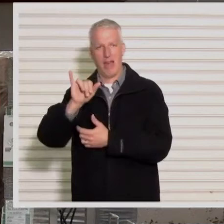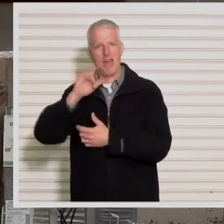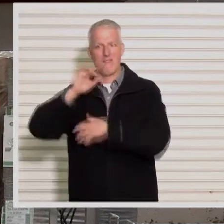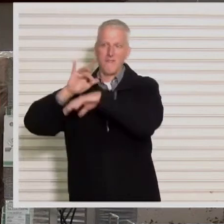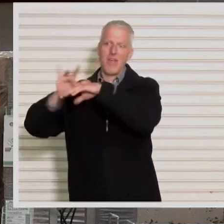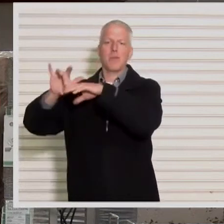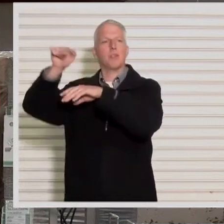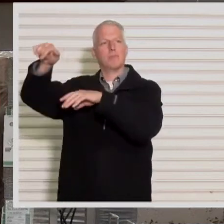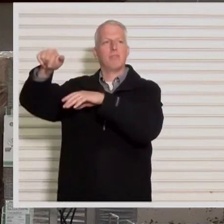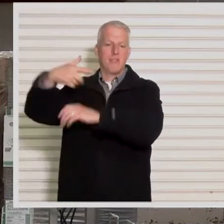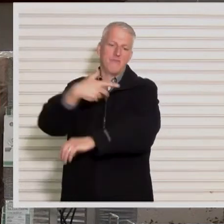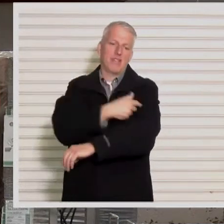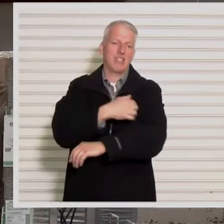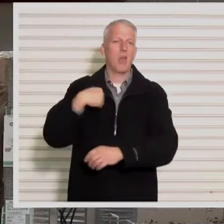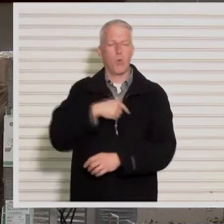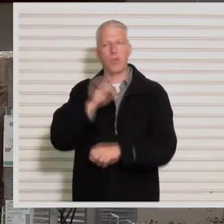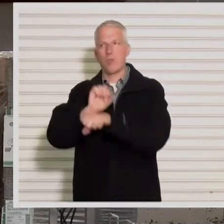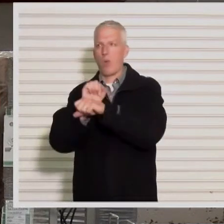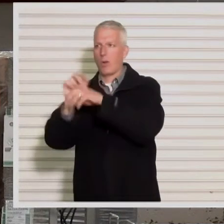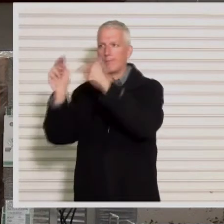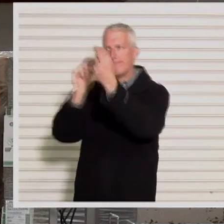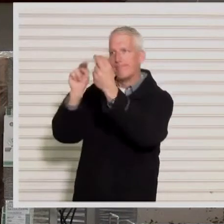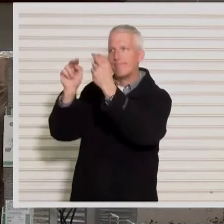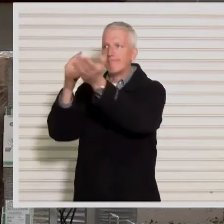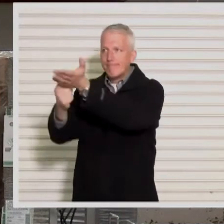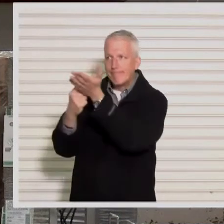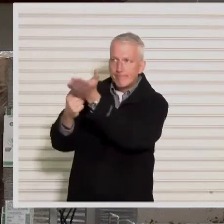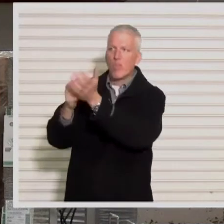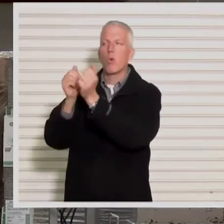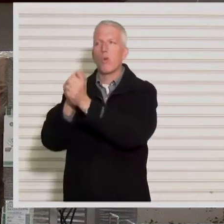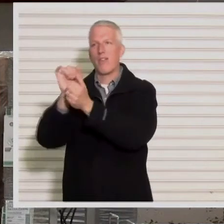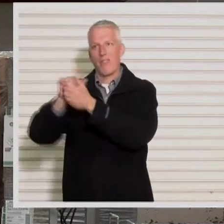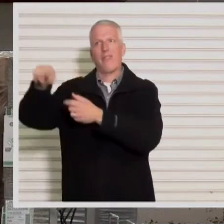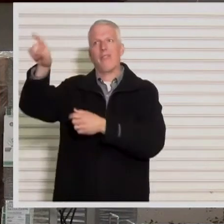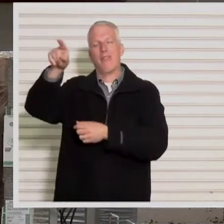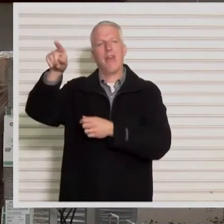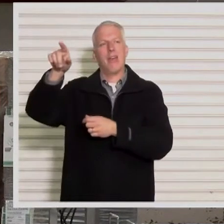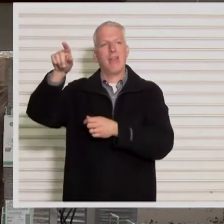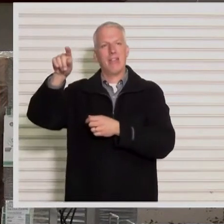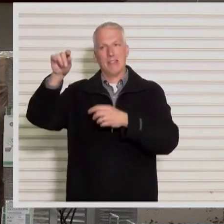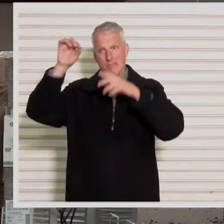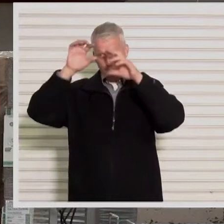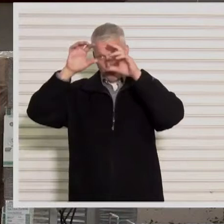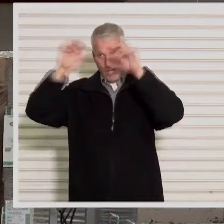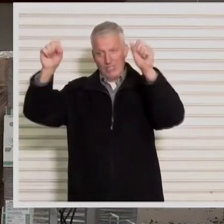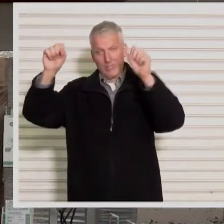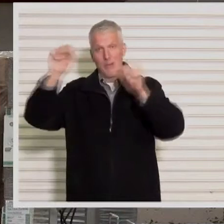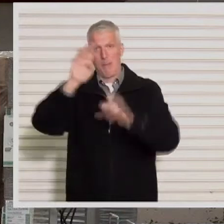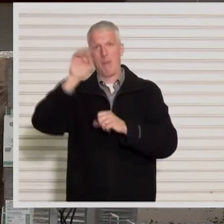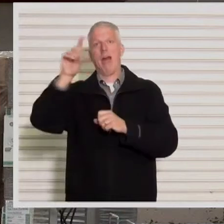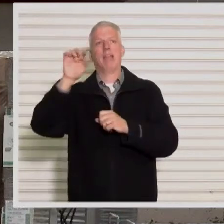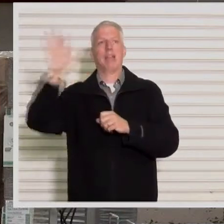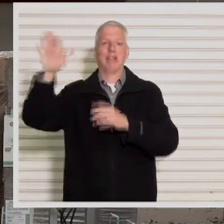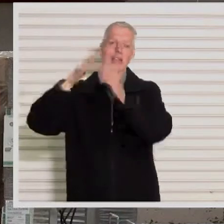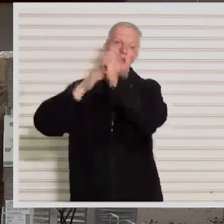working on with the Biden administration. I appreciate the Congressman's leadership and his support of the first in the